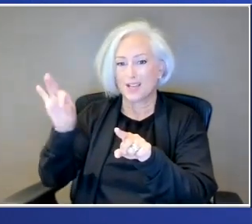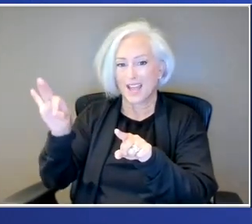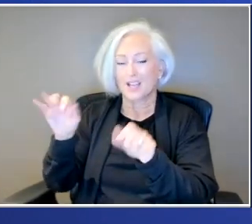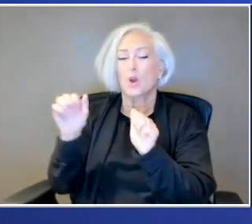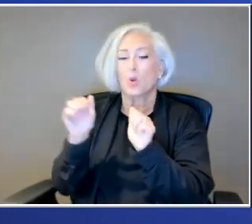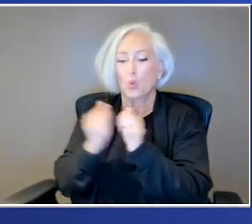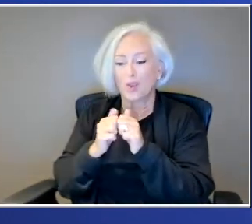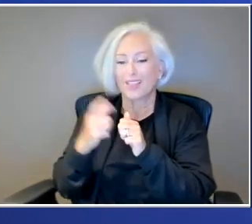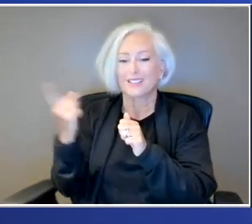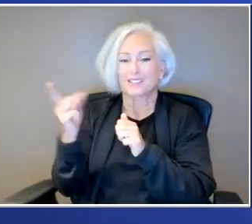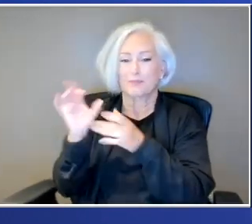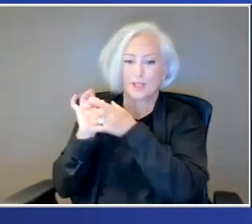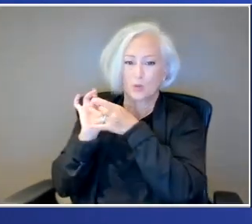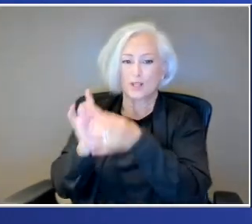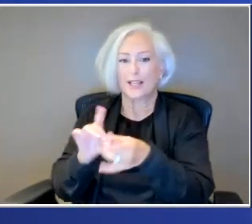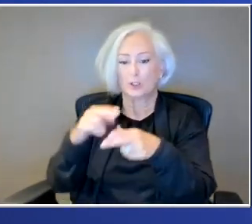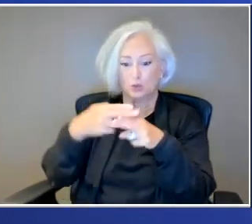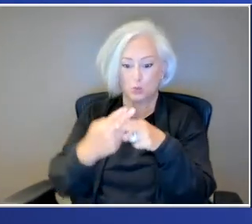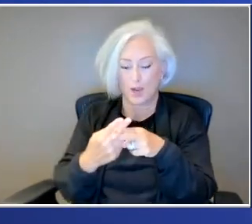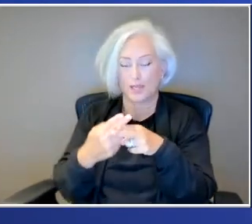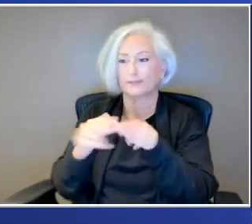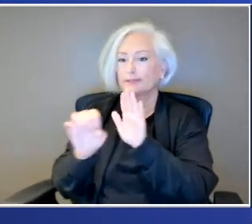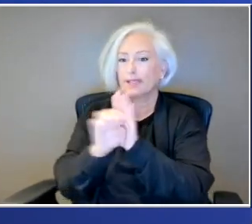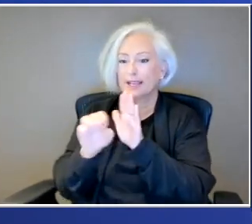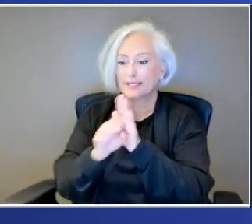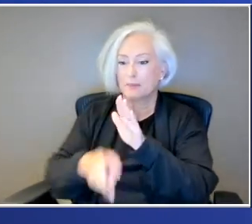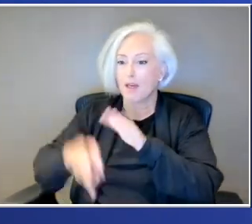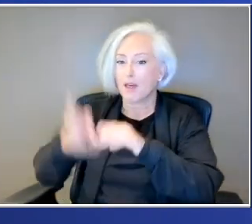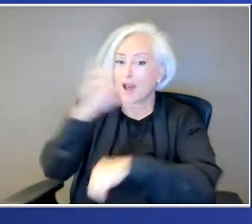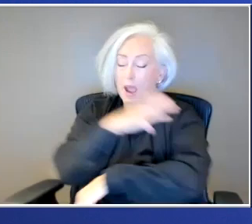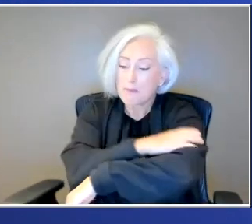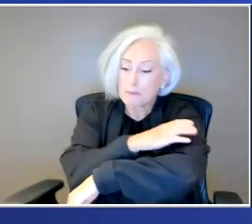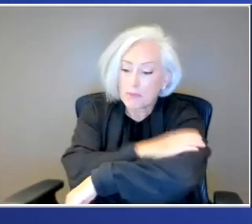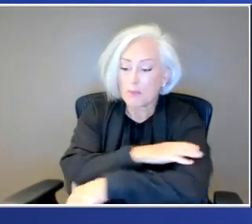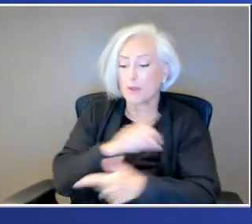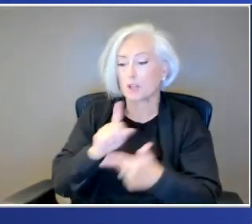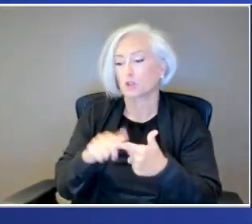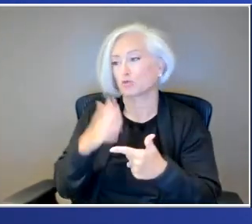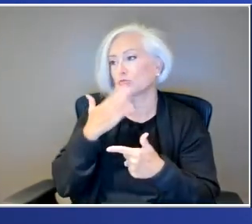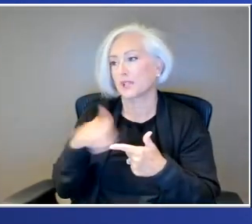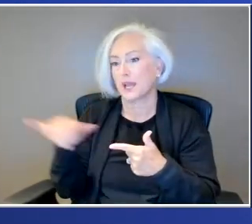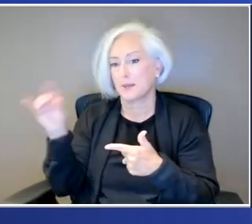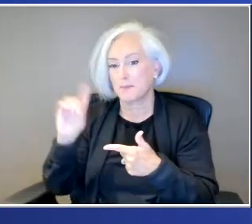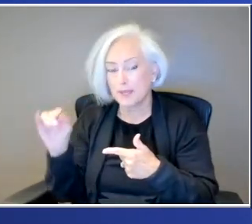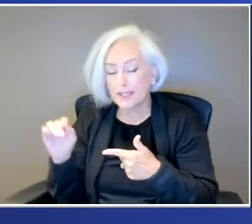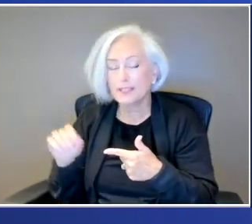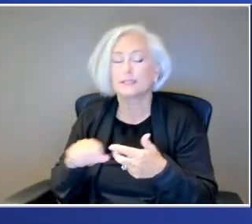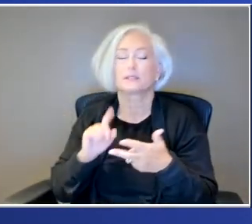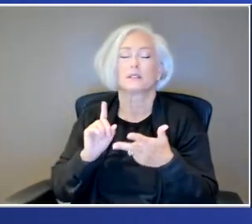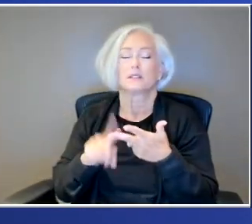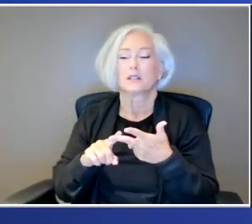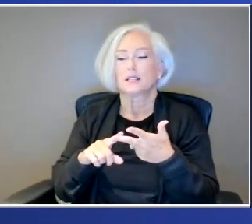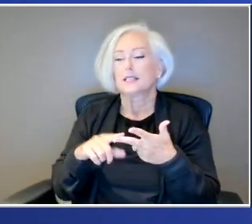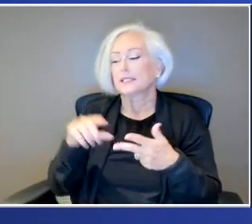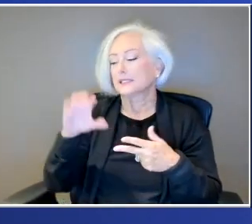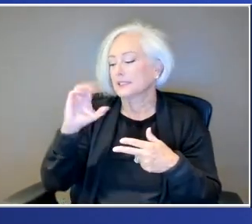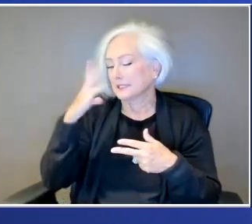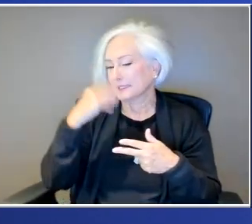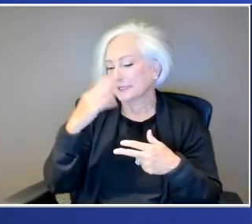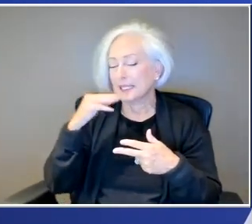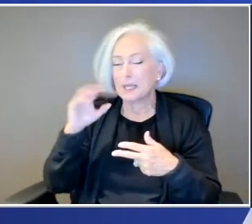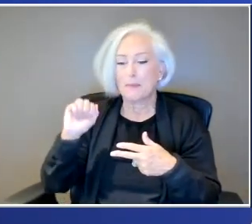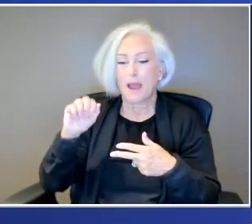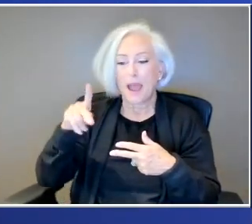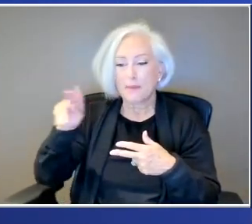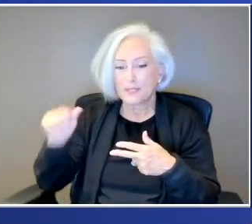to their weight, so like high blood pressure, diabetes, high cholesterol, sleep apnea. If they have one of those conditions plus a BMI over